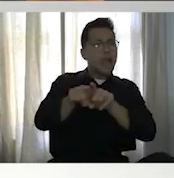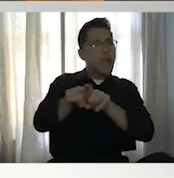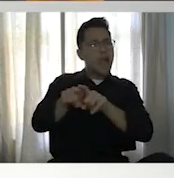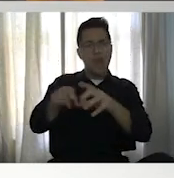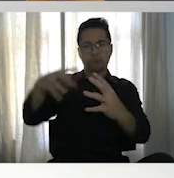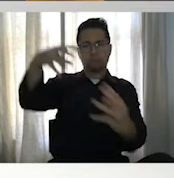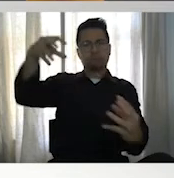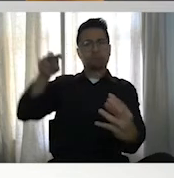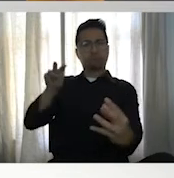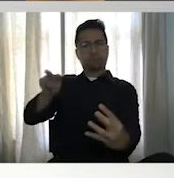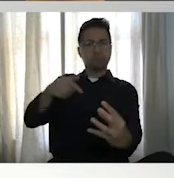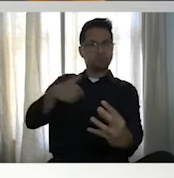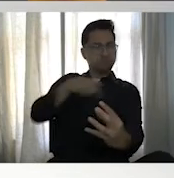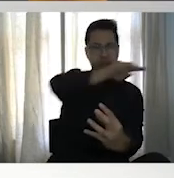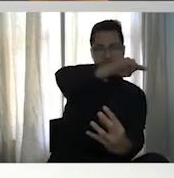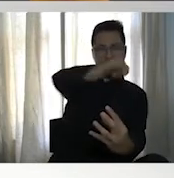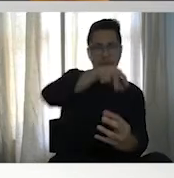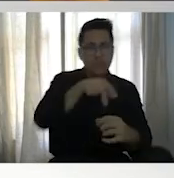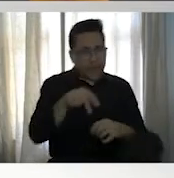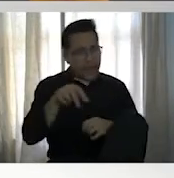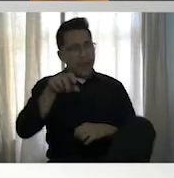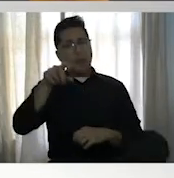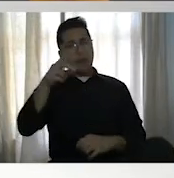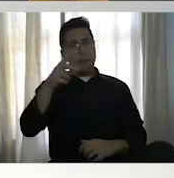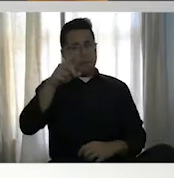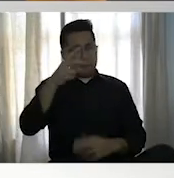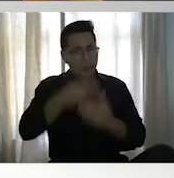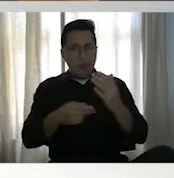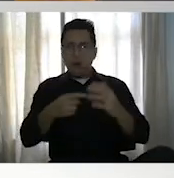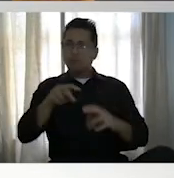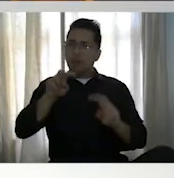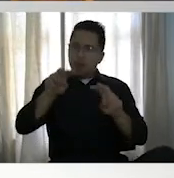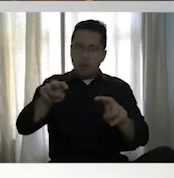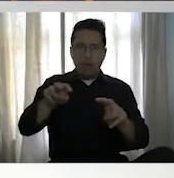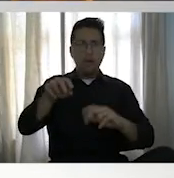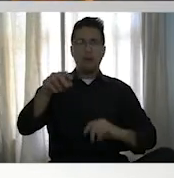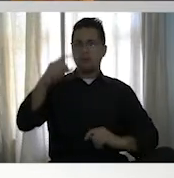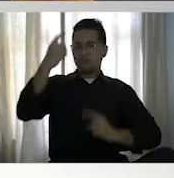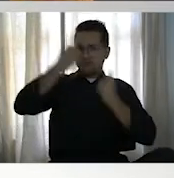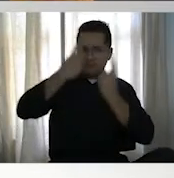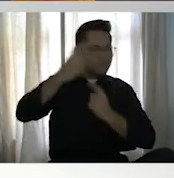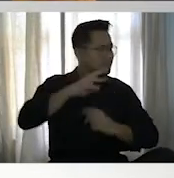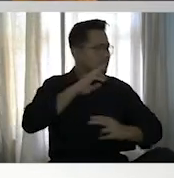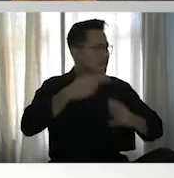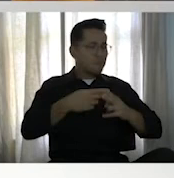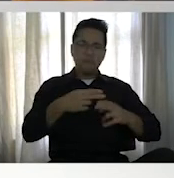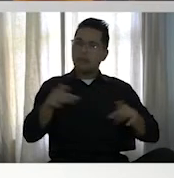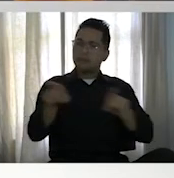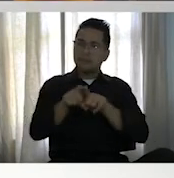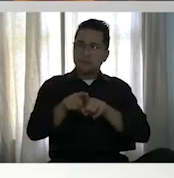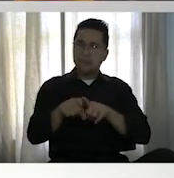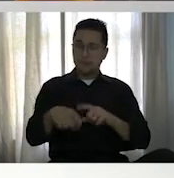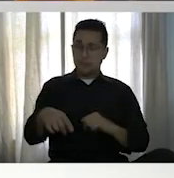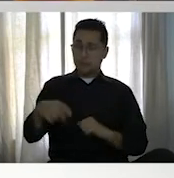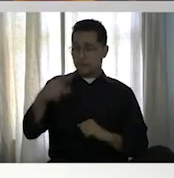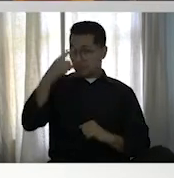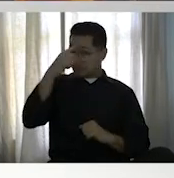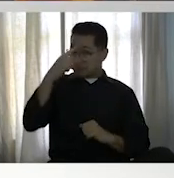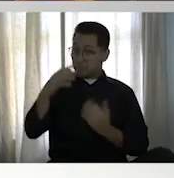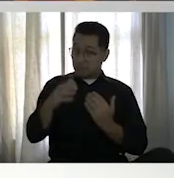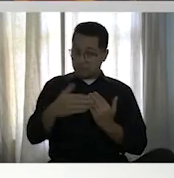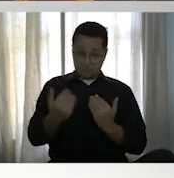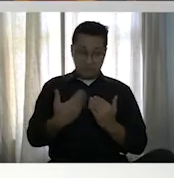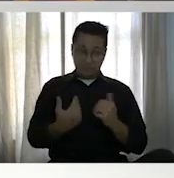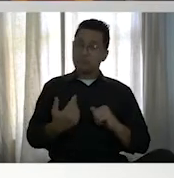you have a conversation, you both need to be looking, thinking, talking about the same thing, right? And you would think it's very easy if I say to